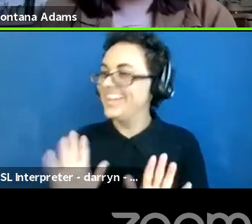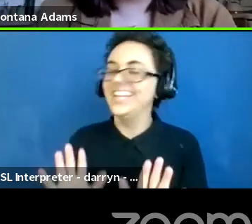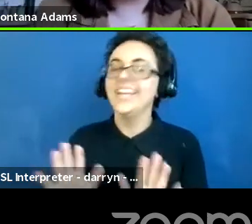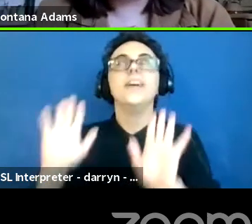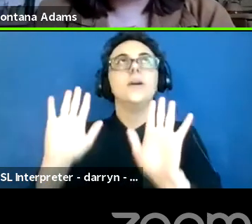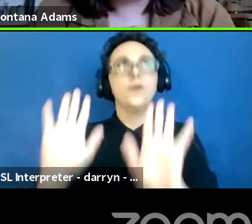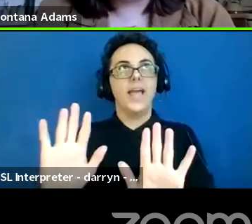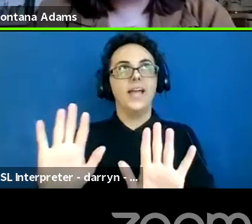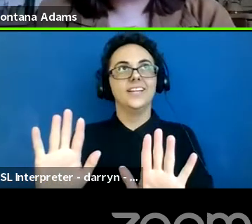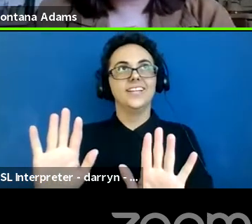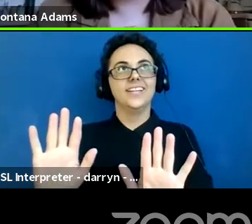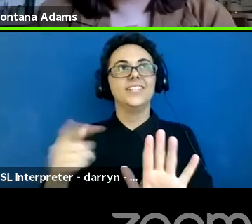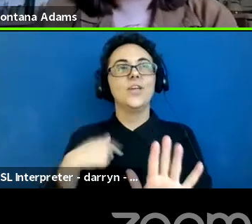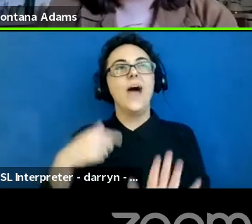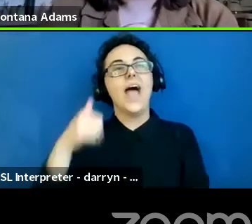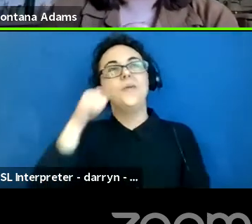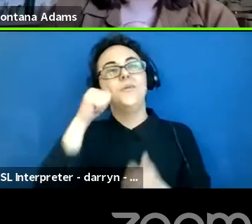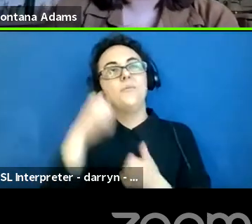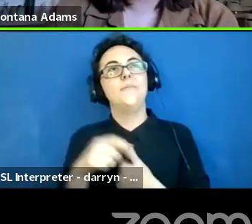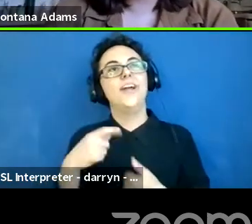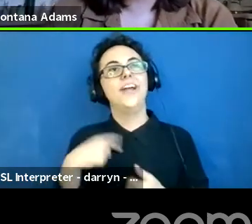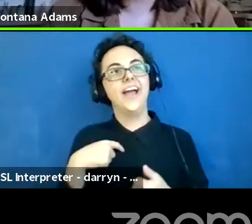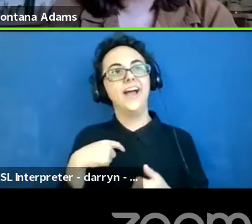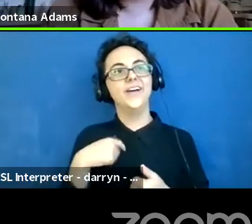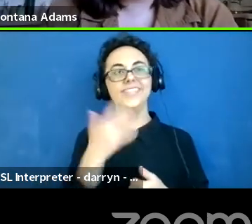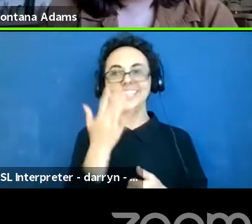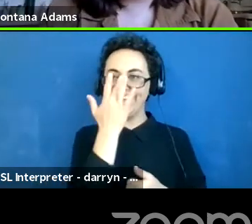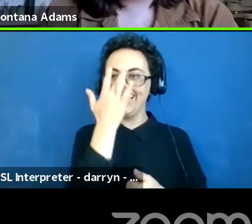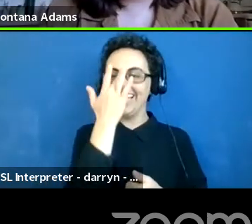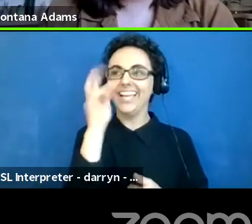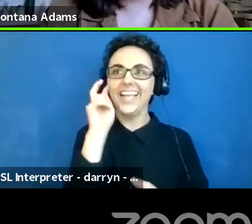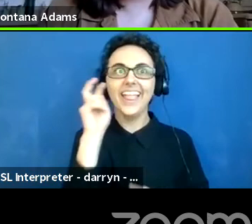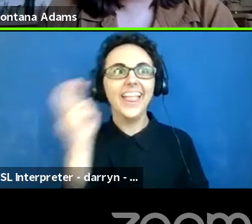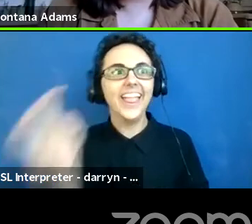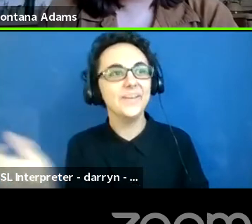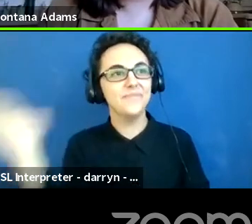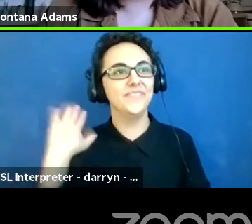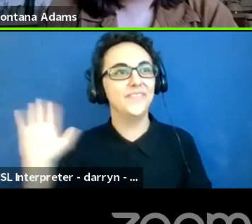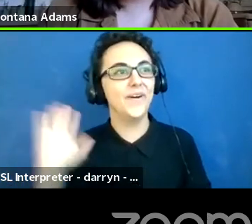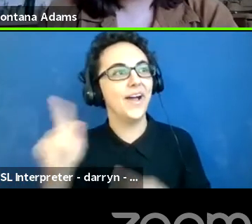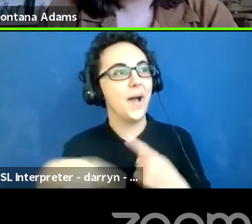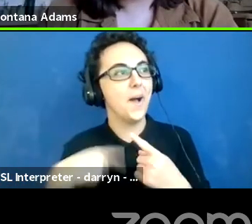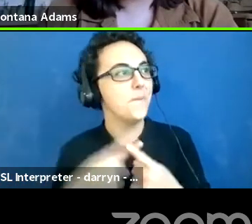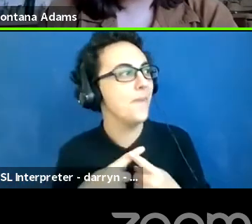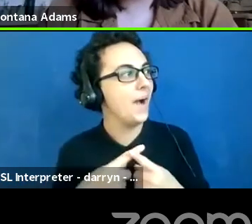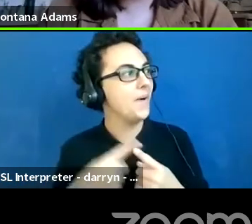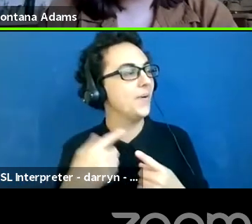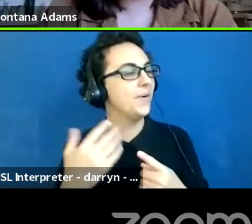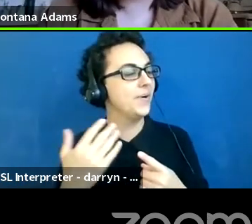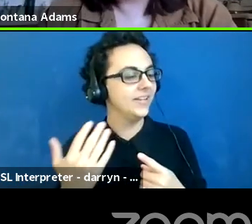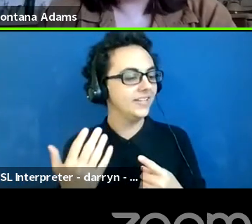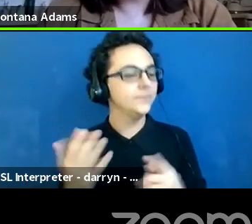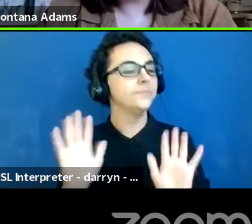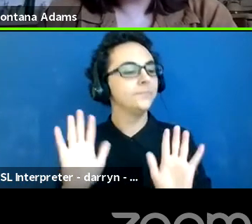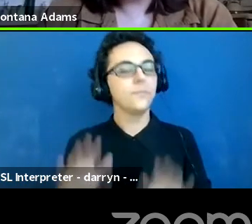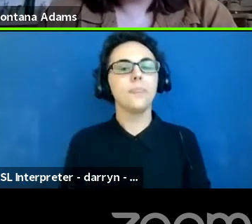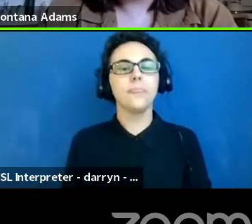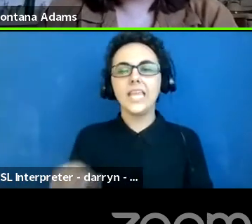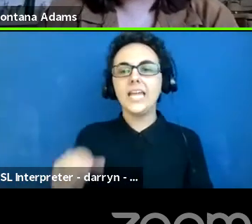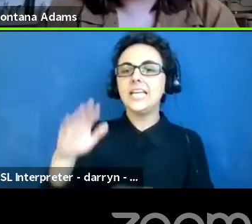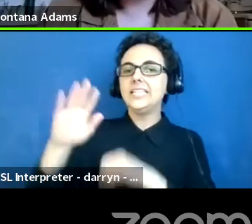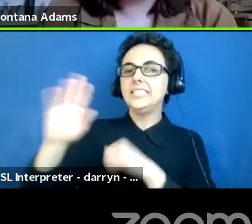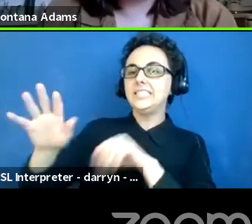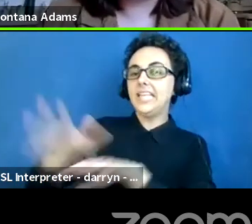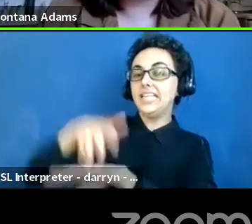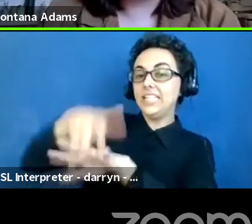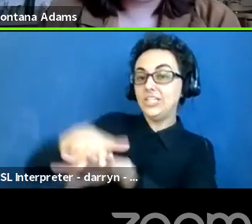I was cheesing about earlier was that I was thinking about like, well, I mean, like us Native people, we kind of claim things, we reclaim things.